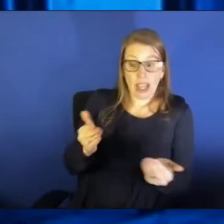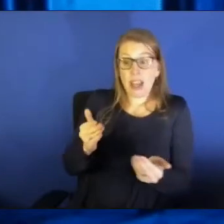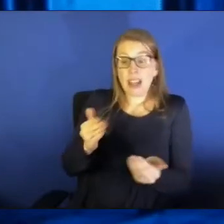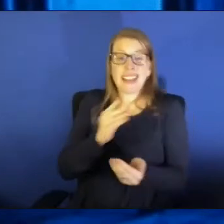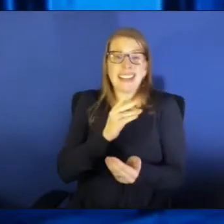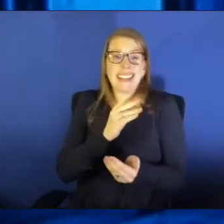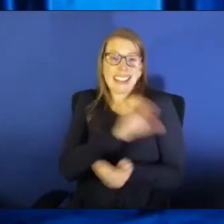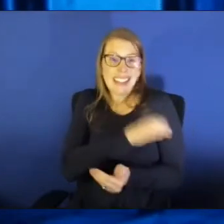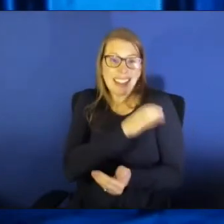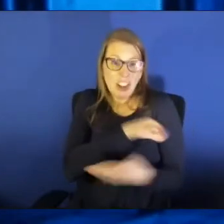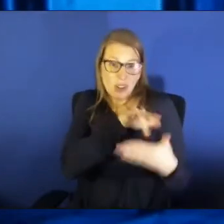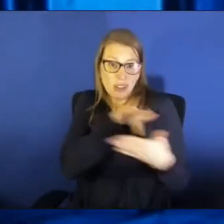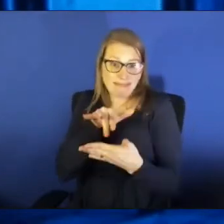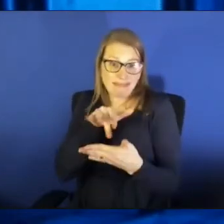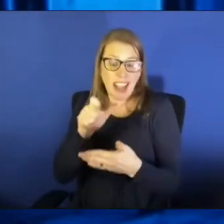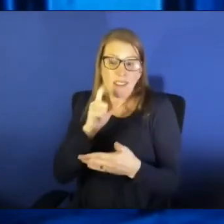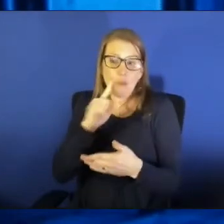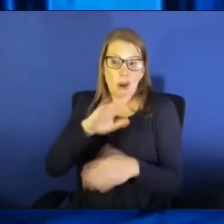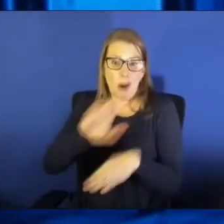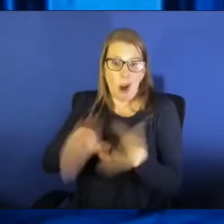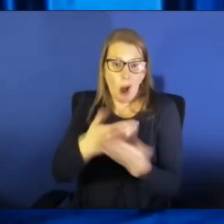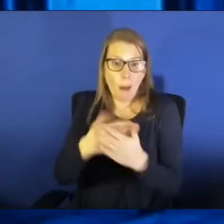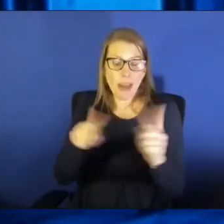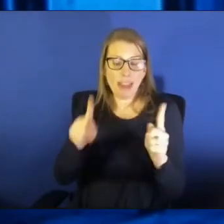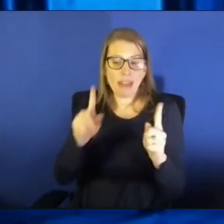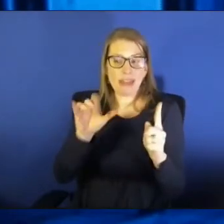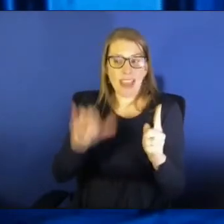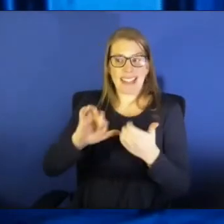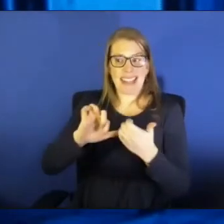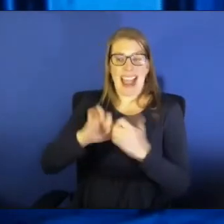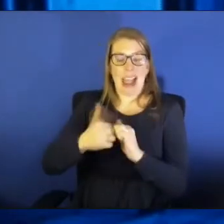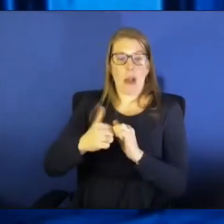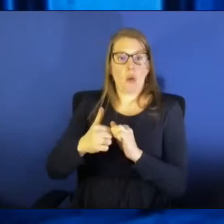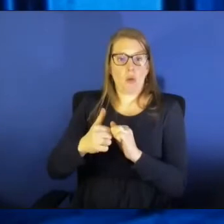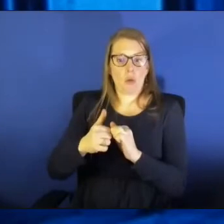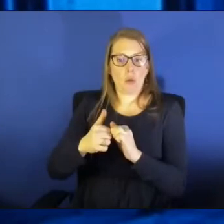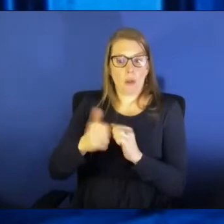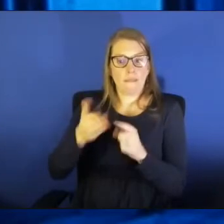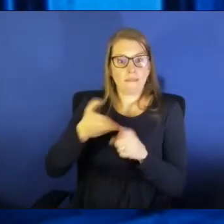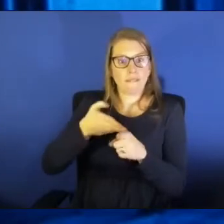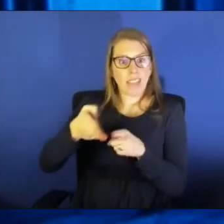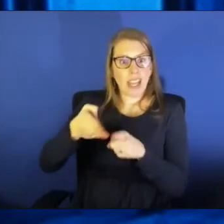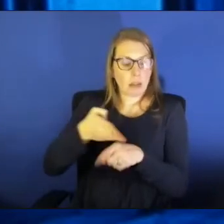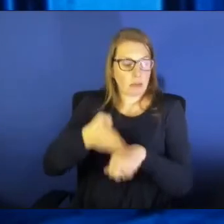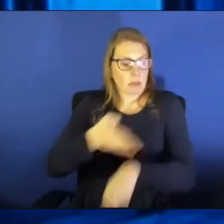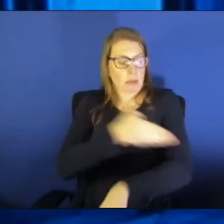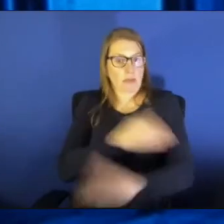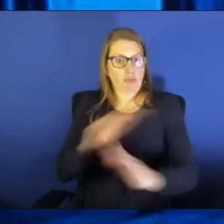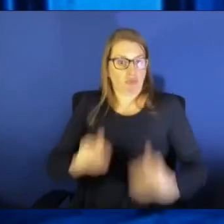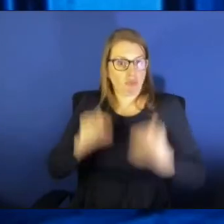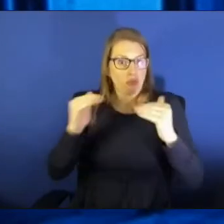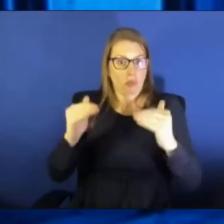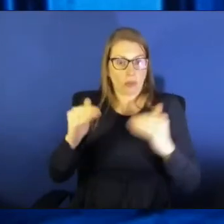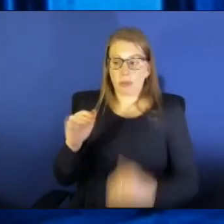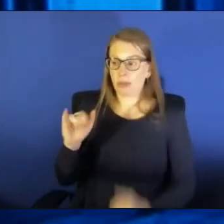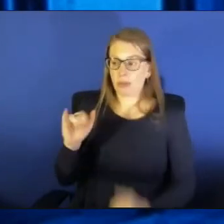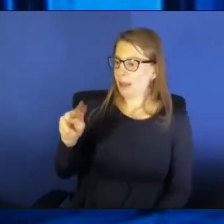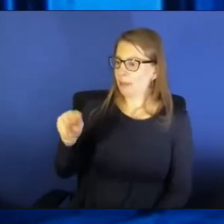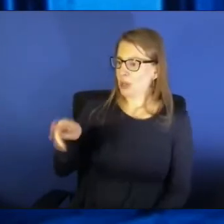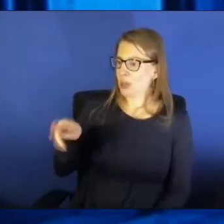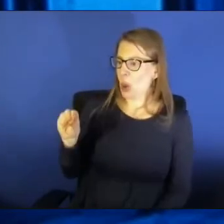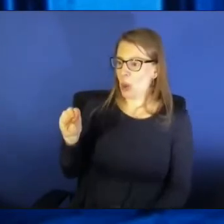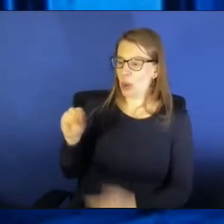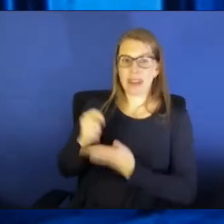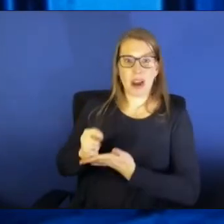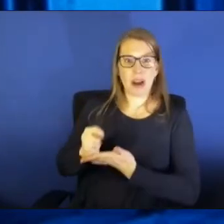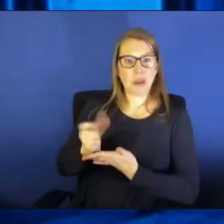it is how we advance the field. And like I said, we wouldn't have the agents, we wouldn't have immunotherapy now if patients and